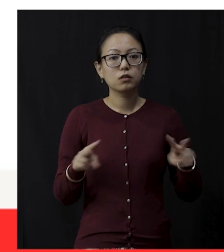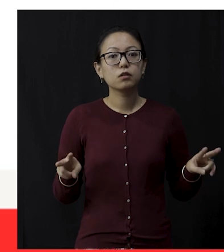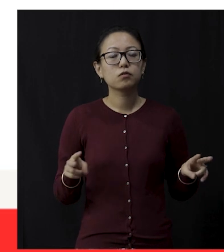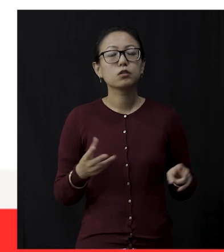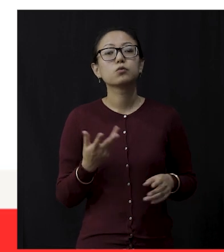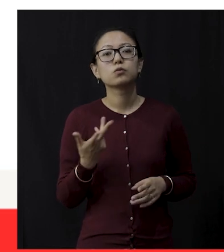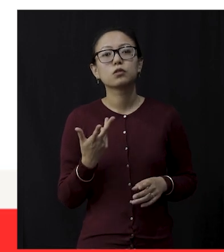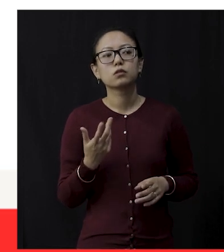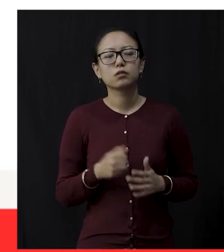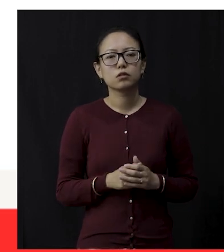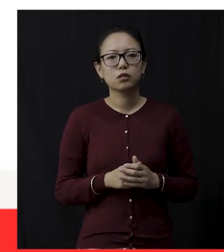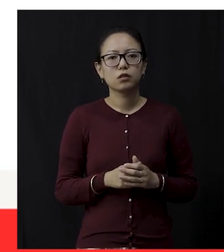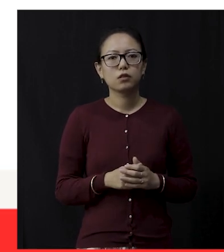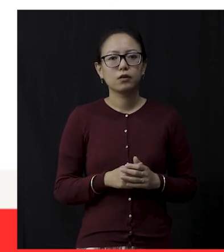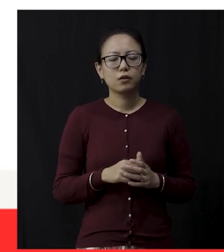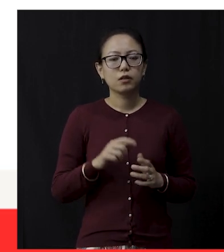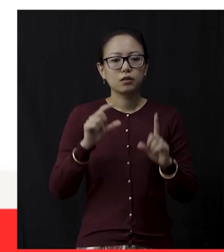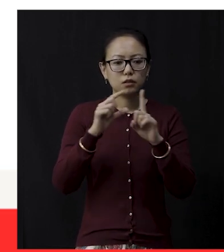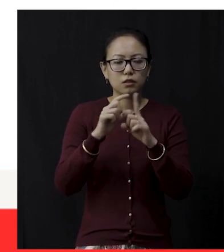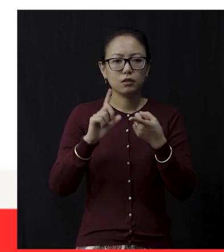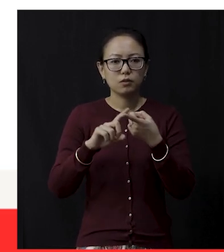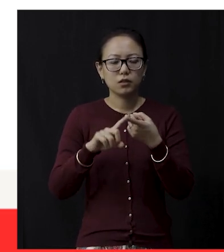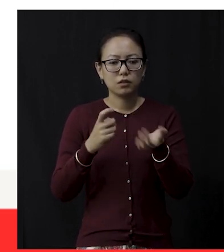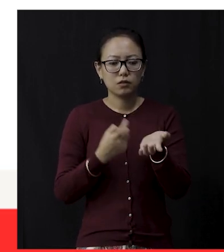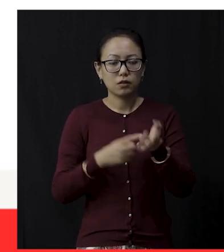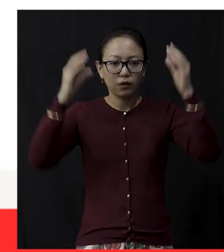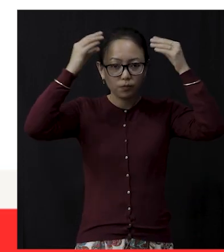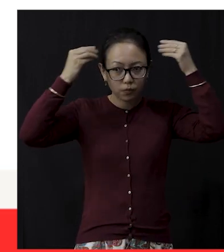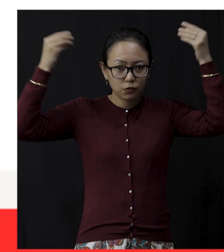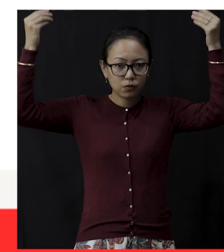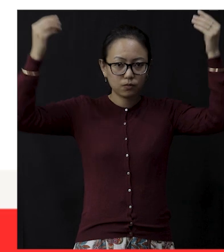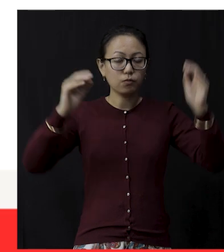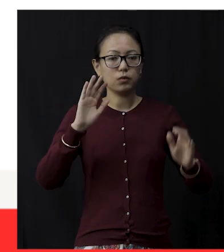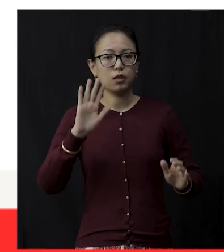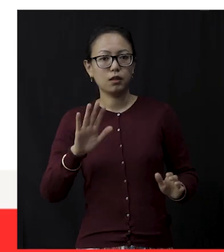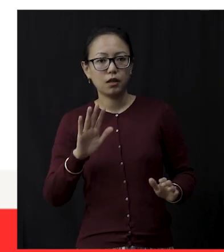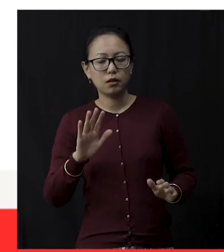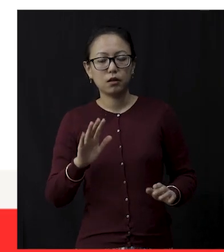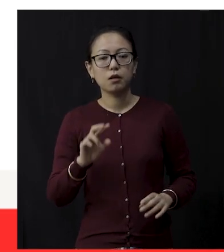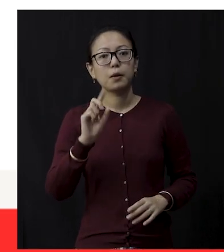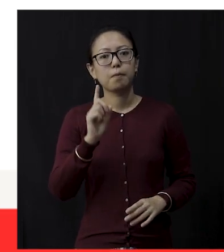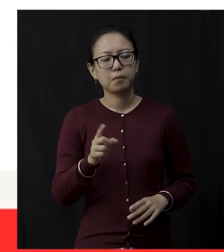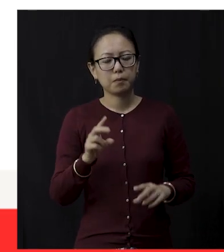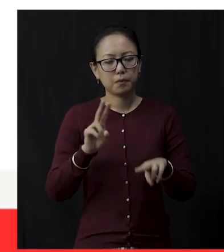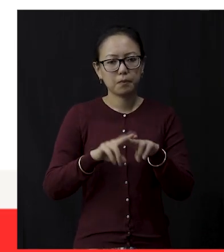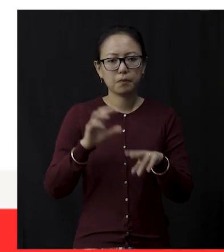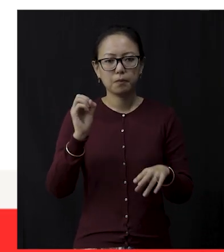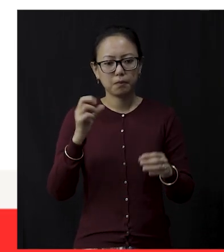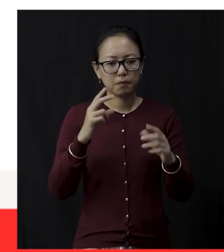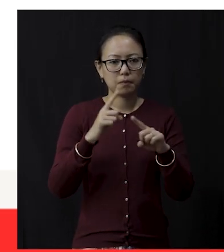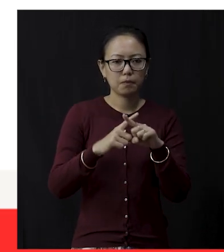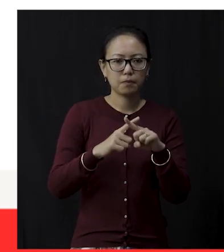right? Now, fox, there's no horn. So students,